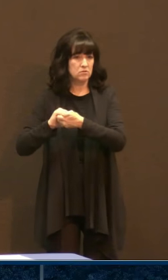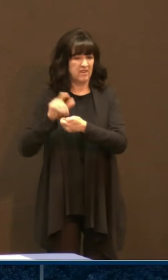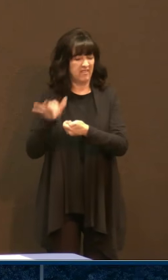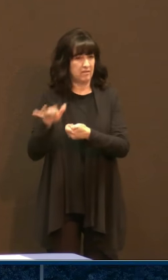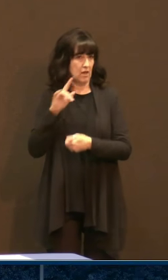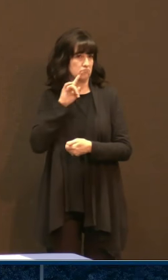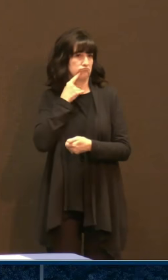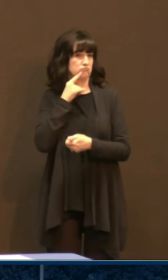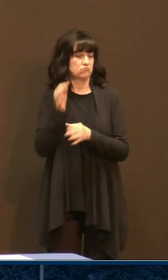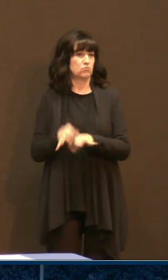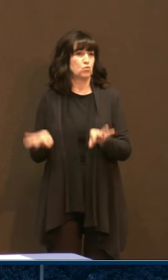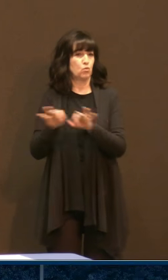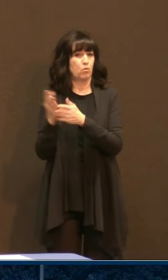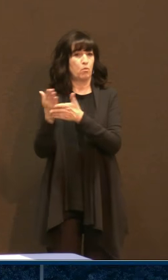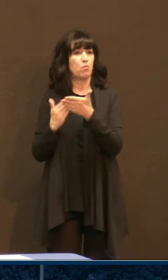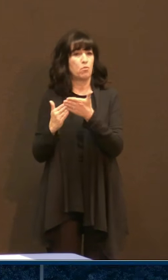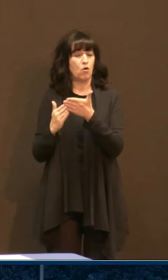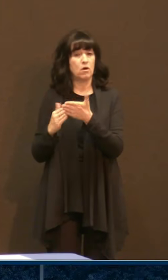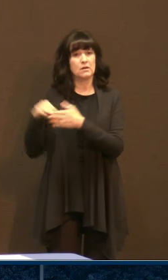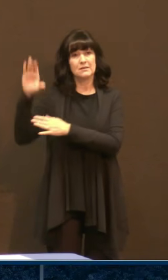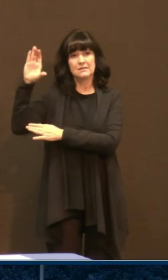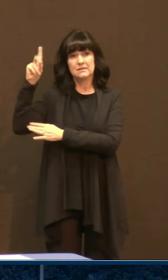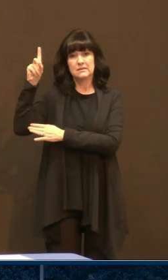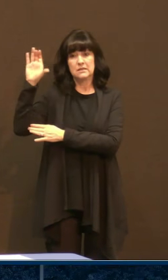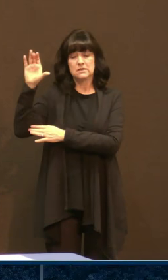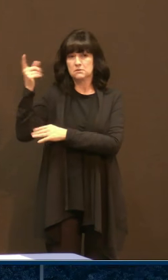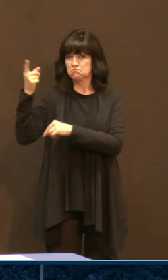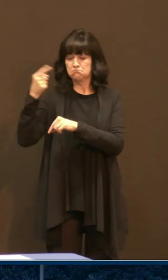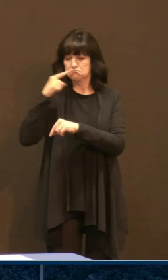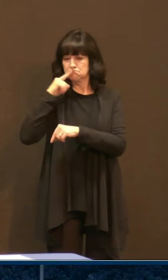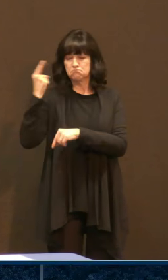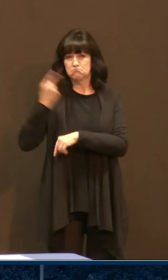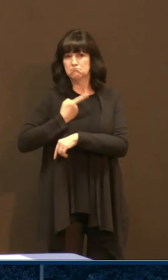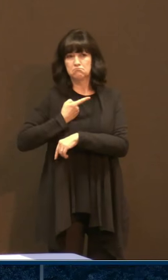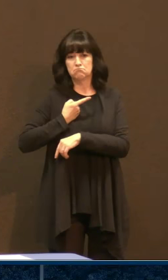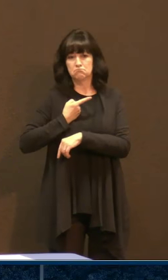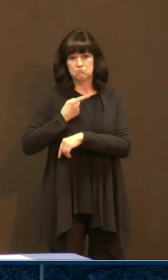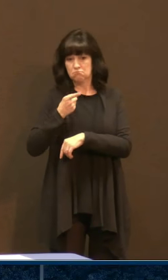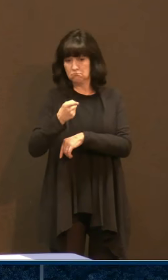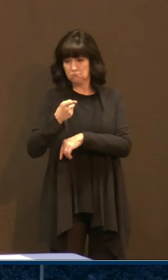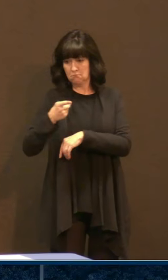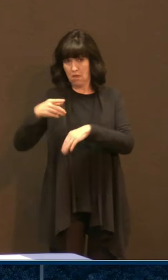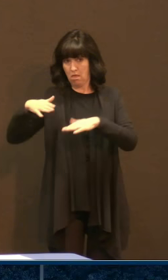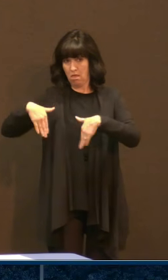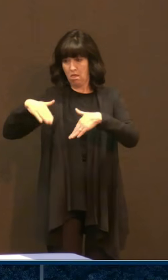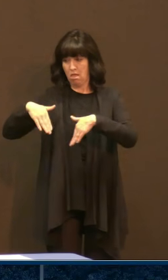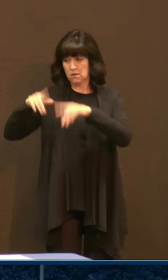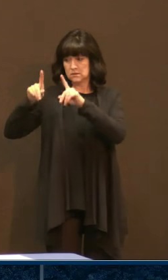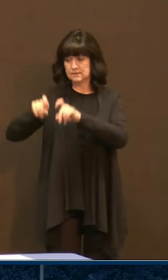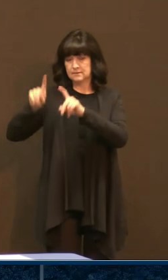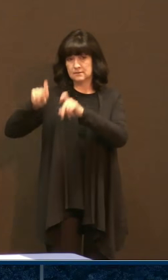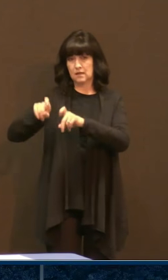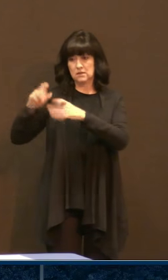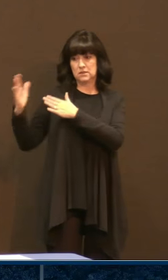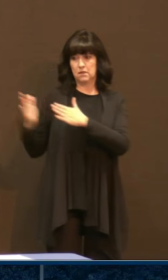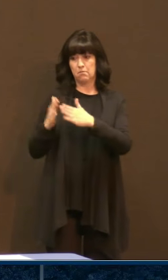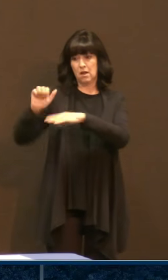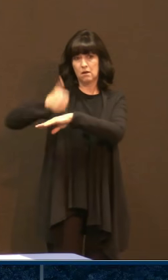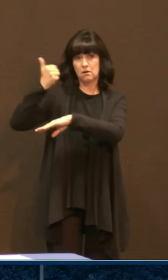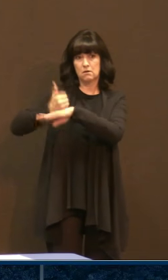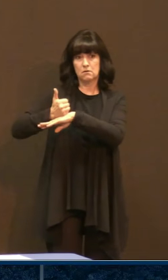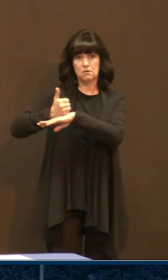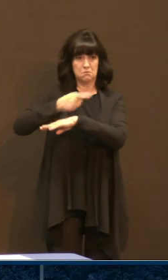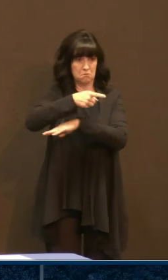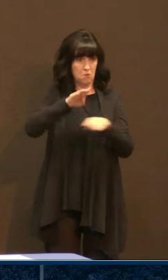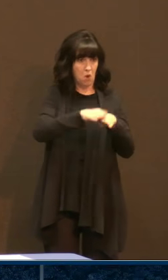critical component. The CDC says you can't move forward unless you have that, and we wouldn't anyway, because we know that if you're going to allow